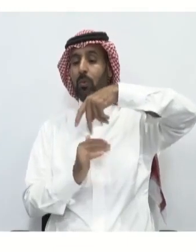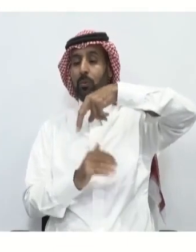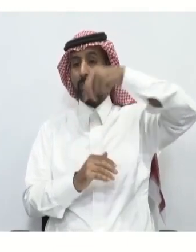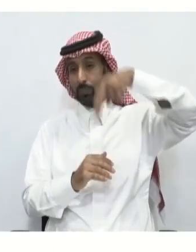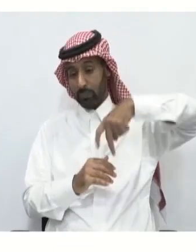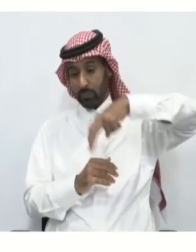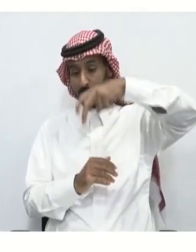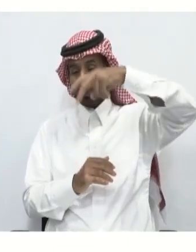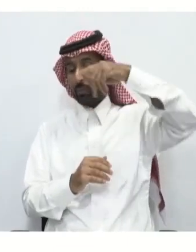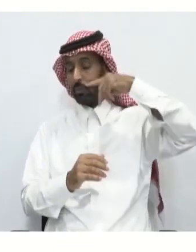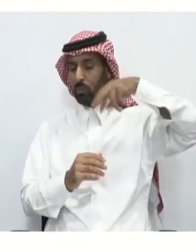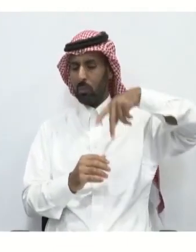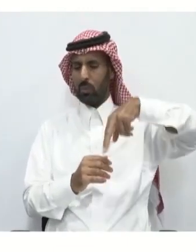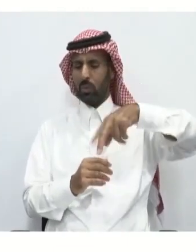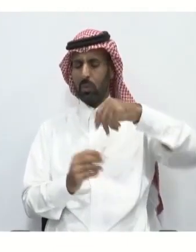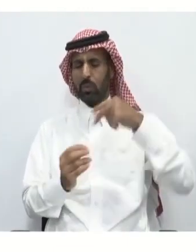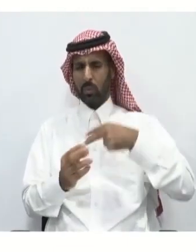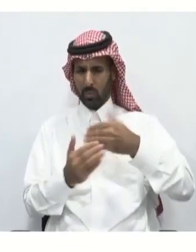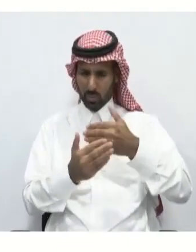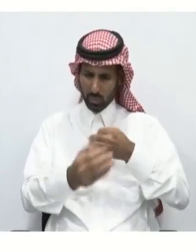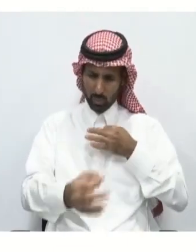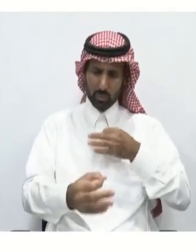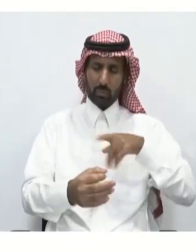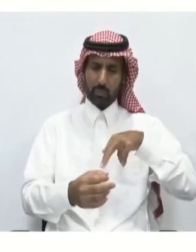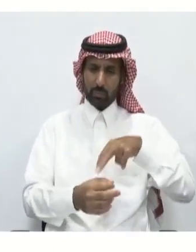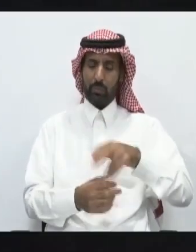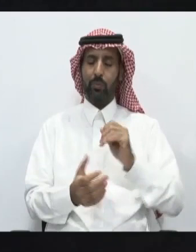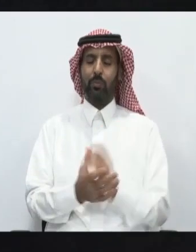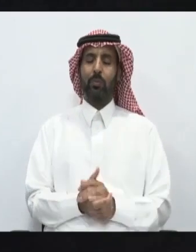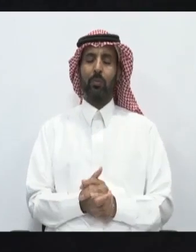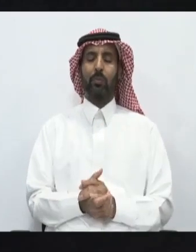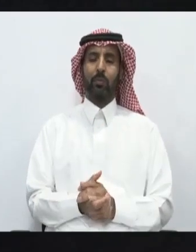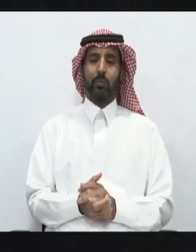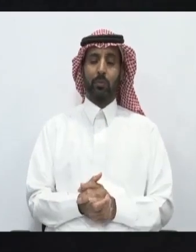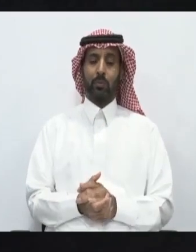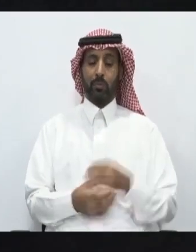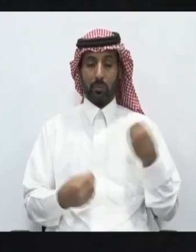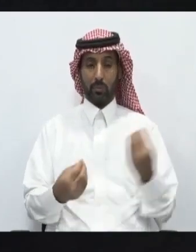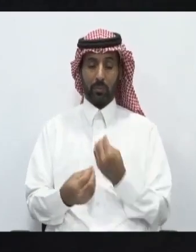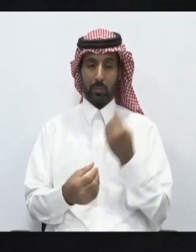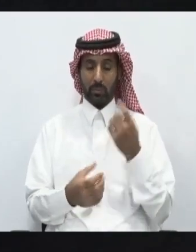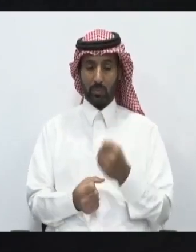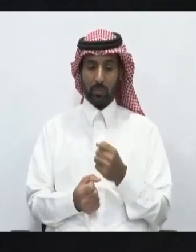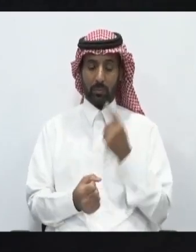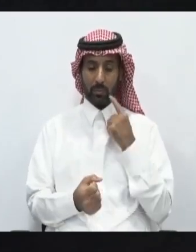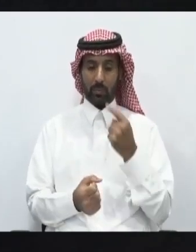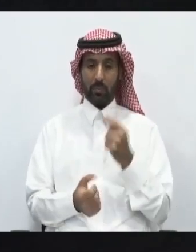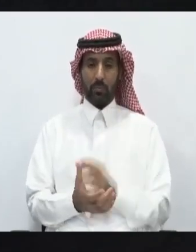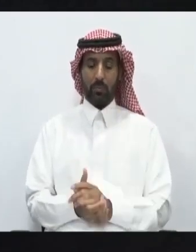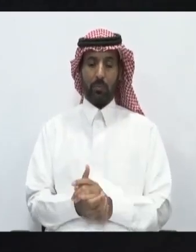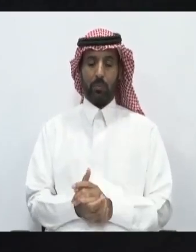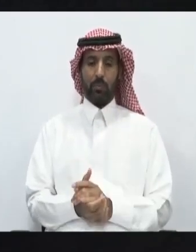use stairs and walk along walkways. So if you plan to go to this camp, you have to raise